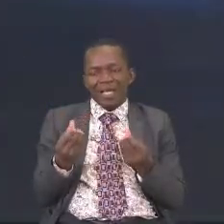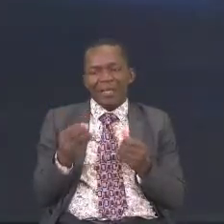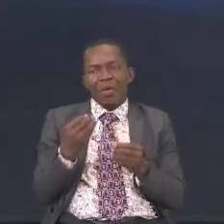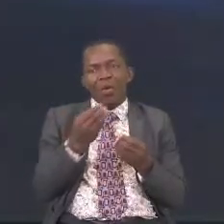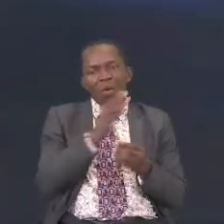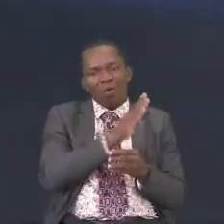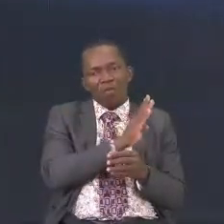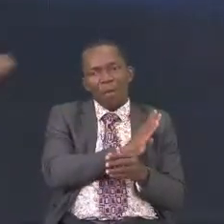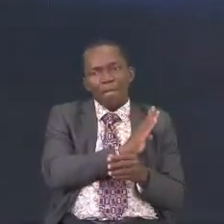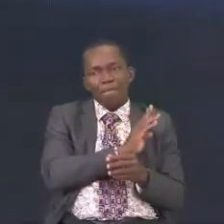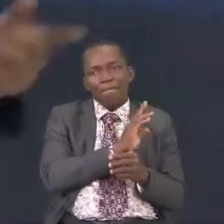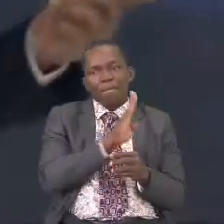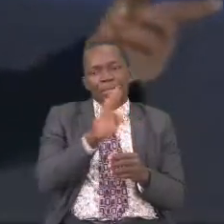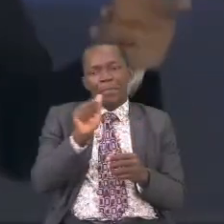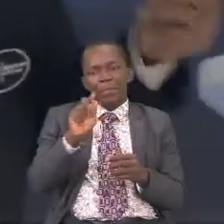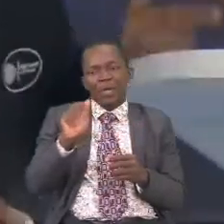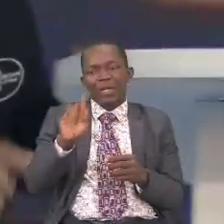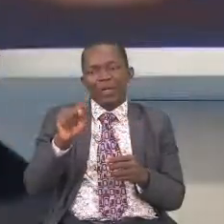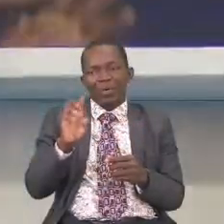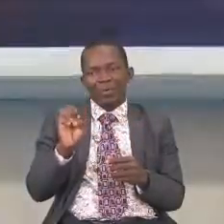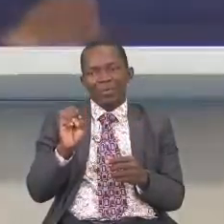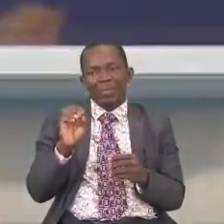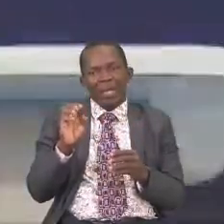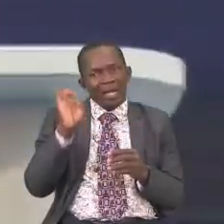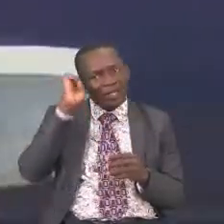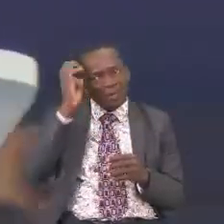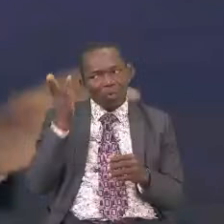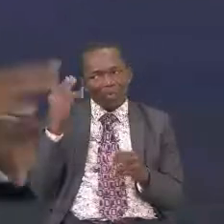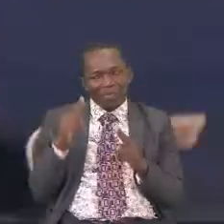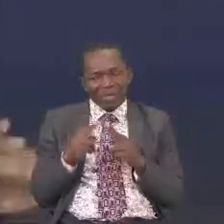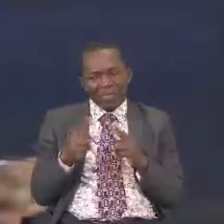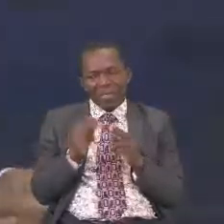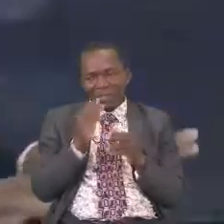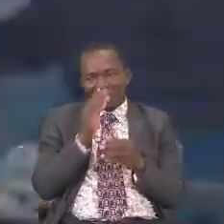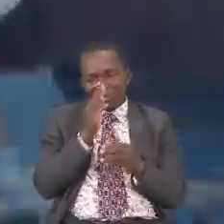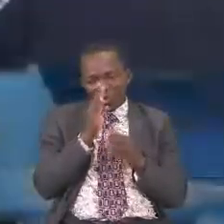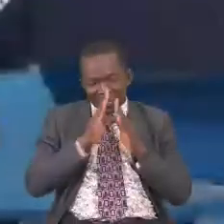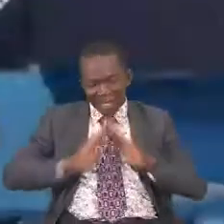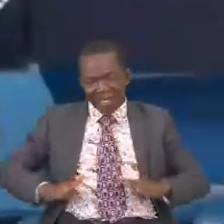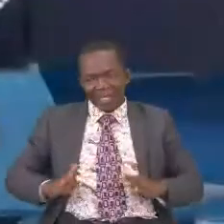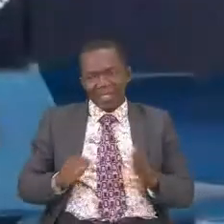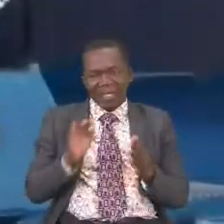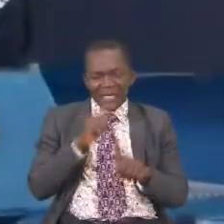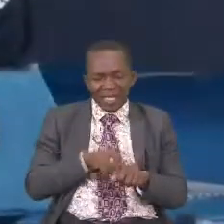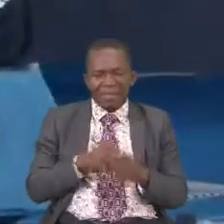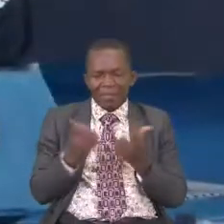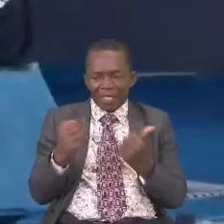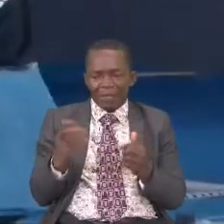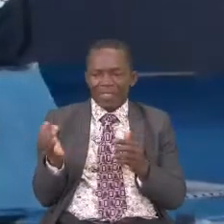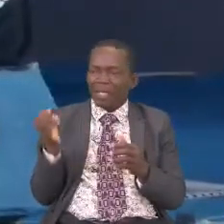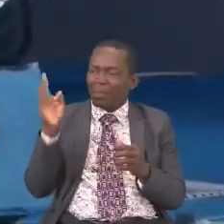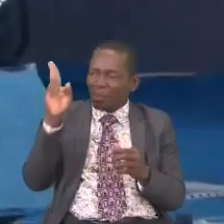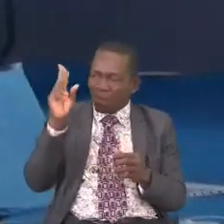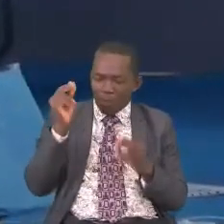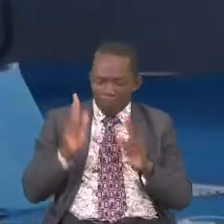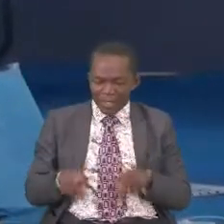is time for silent faith. They had said, "Nobody should pray all this time," but he prayed. He prayed.